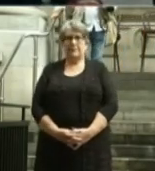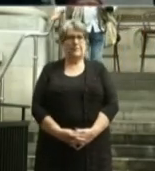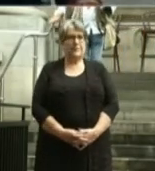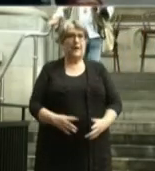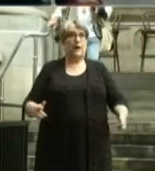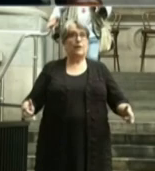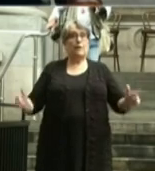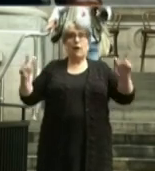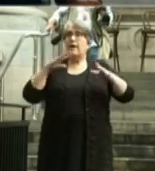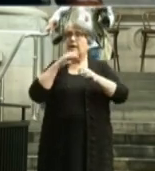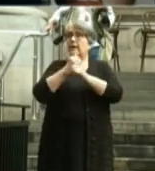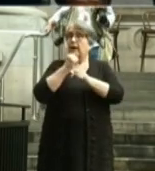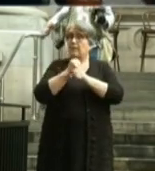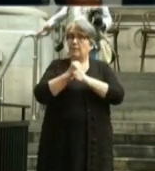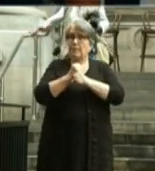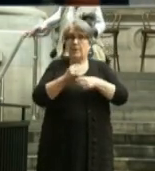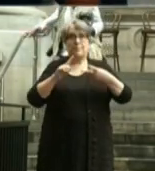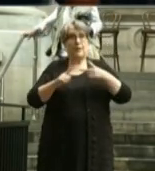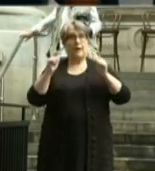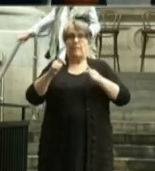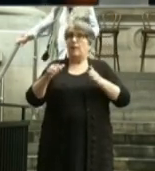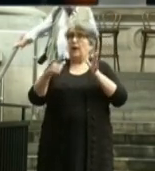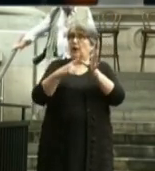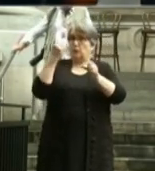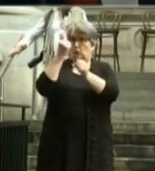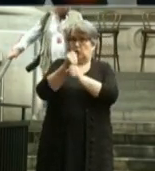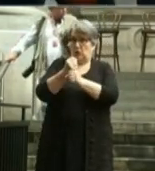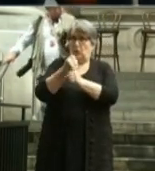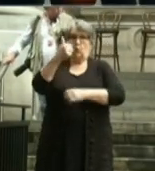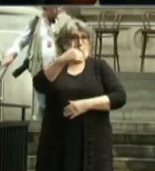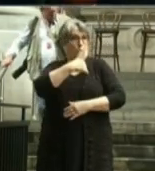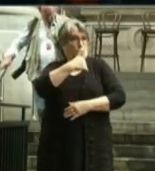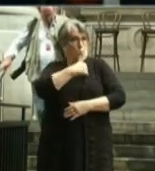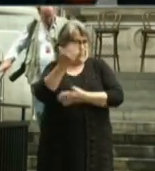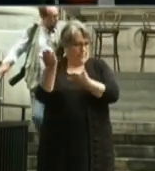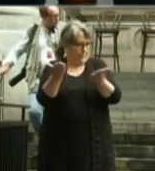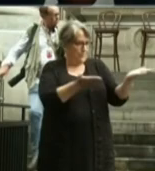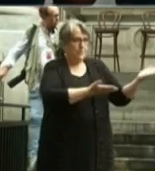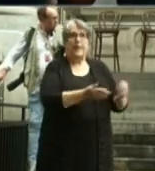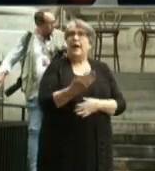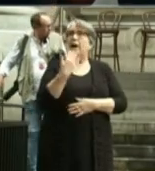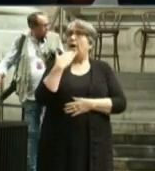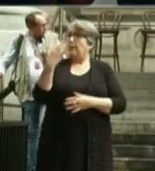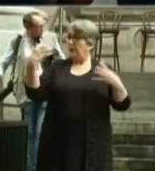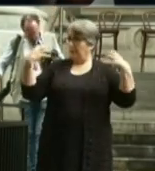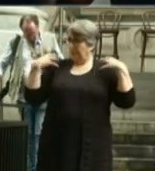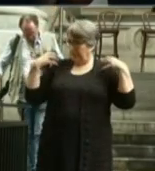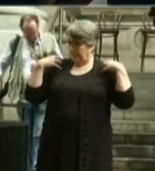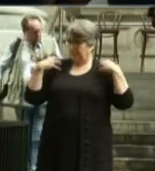Premier, Deputy Premier, Attorney General, good morning. Good morning. Over to you, Premier. Thank you, Your